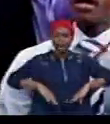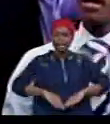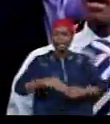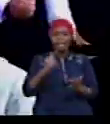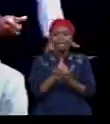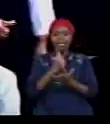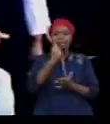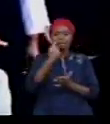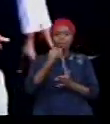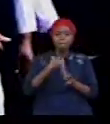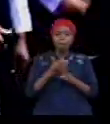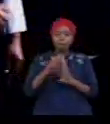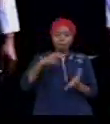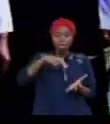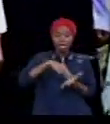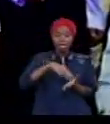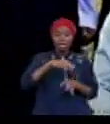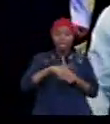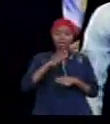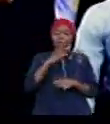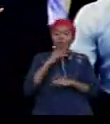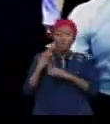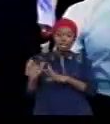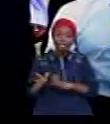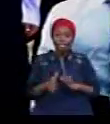volley or stand in at your rest.